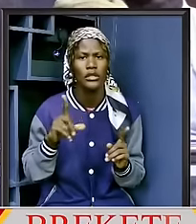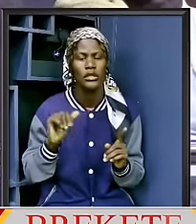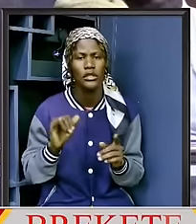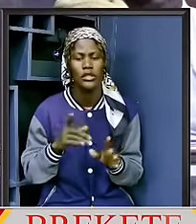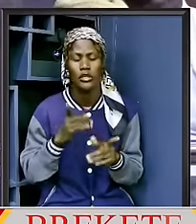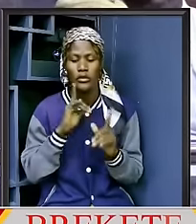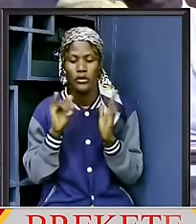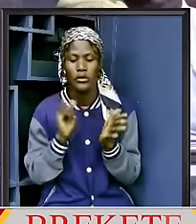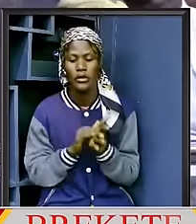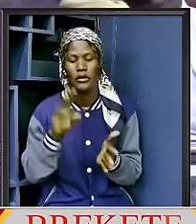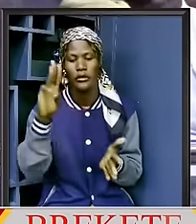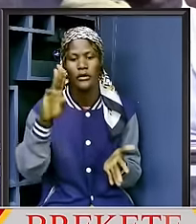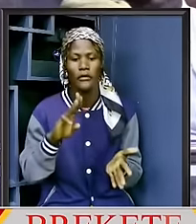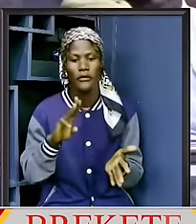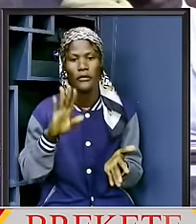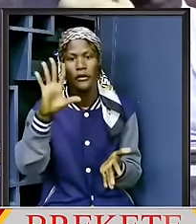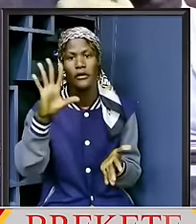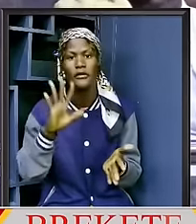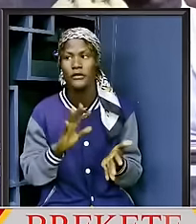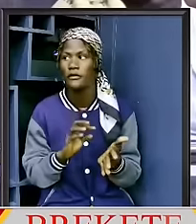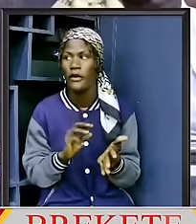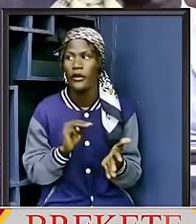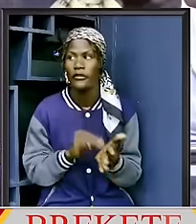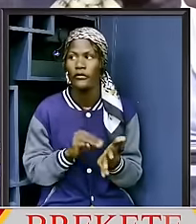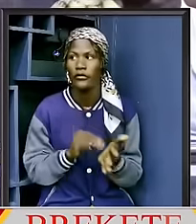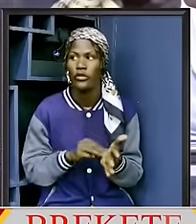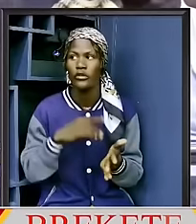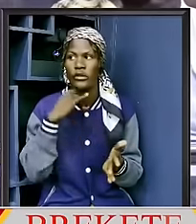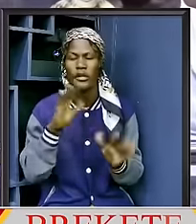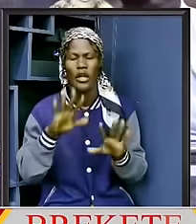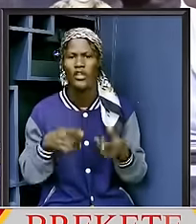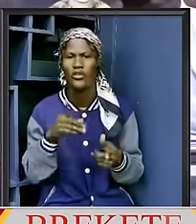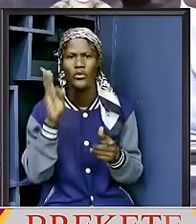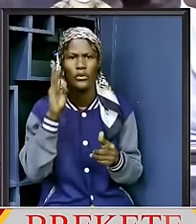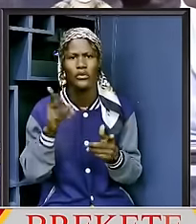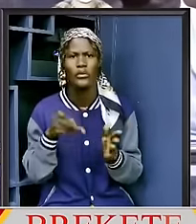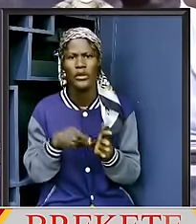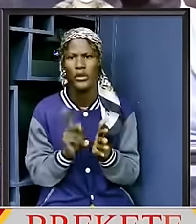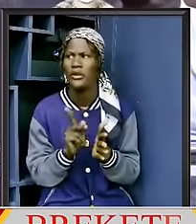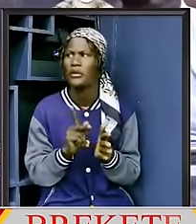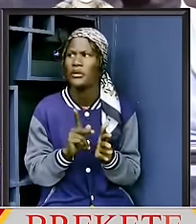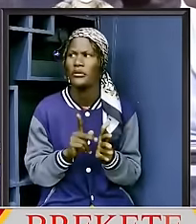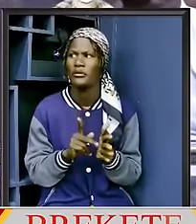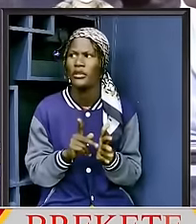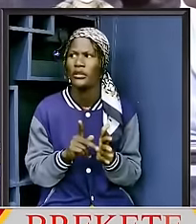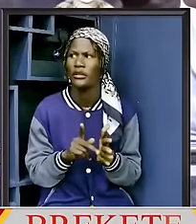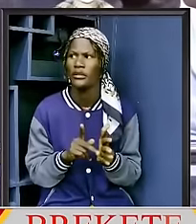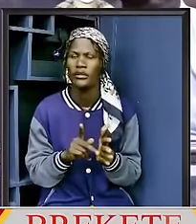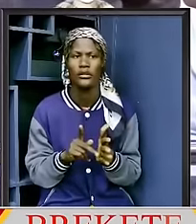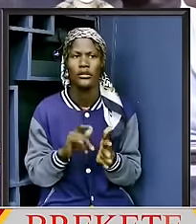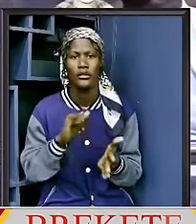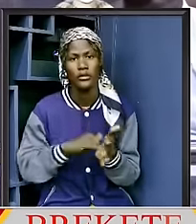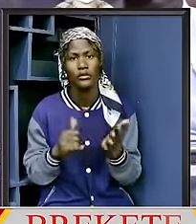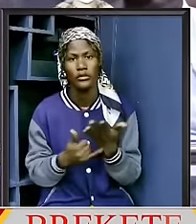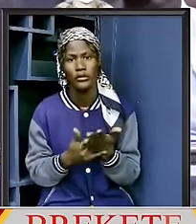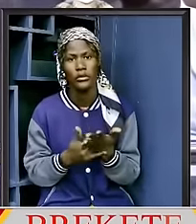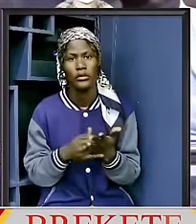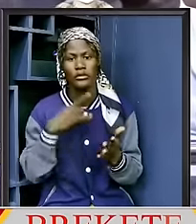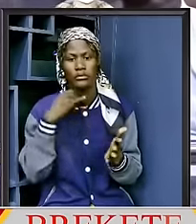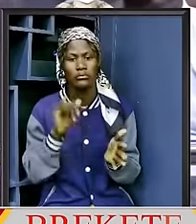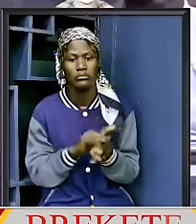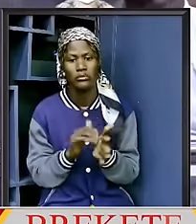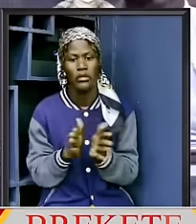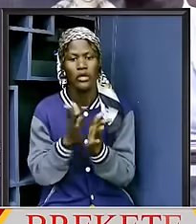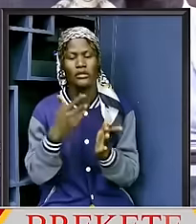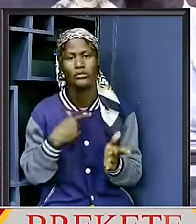million, tell them how you'll be paying them. I said, okay. So January 17, they asked us to come to